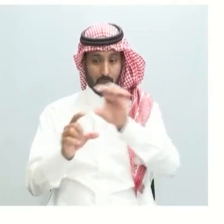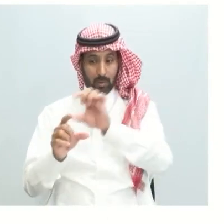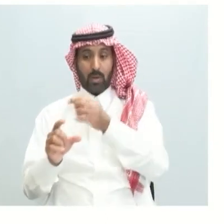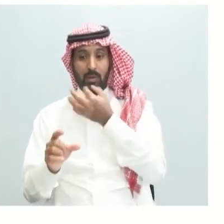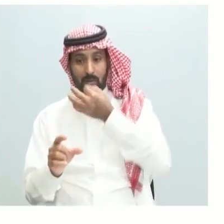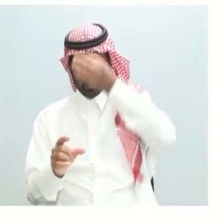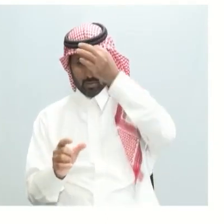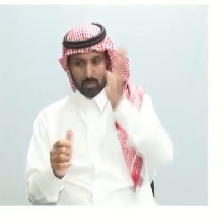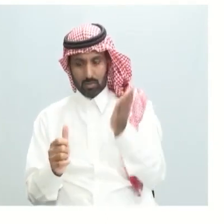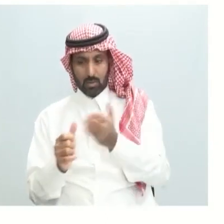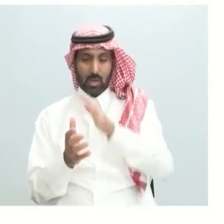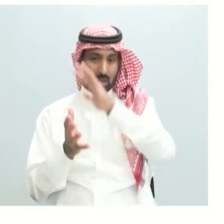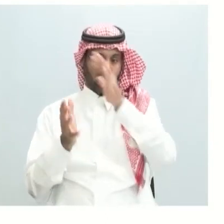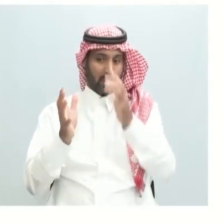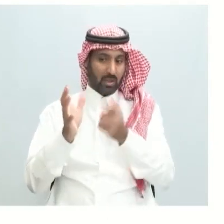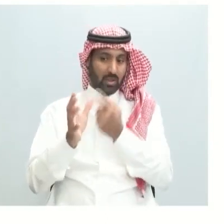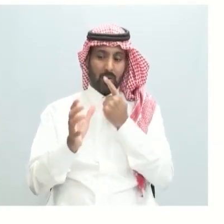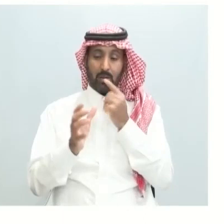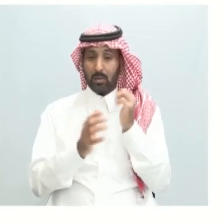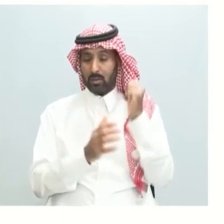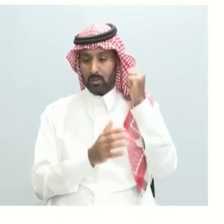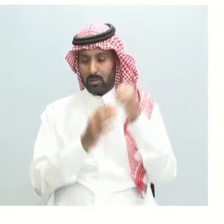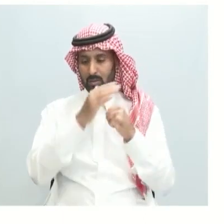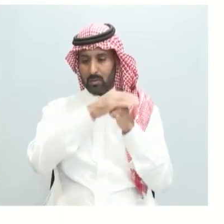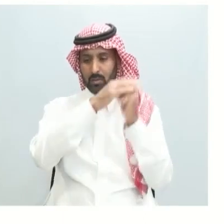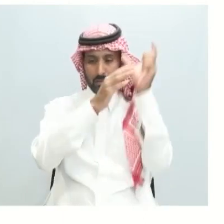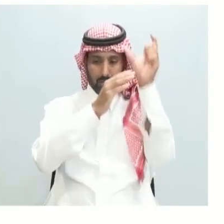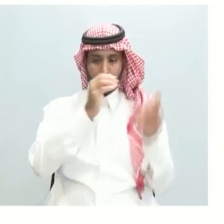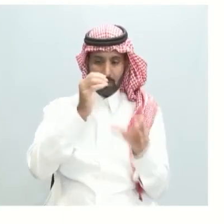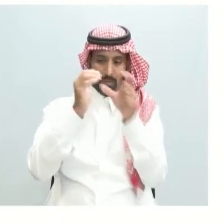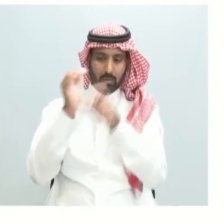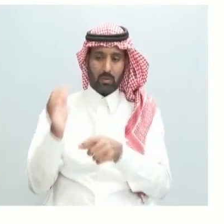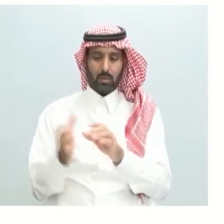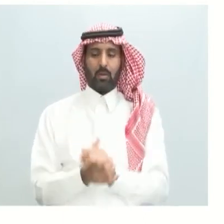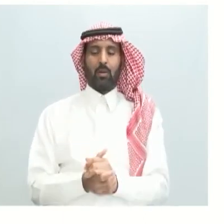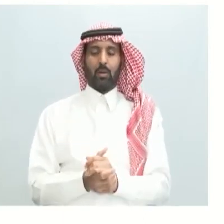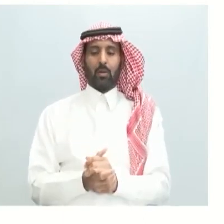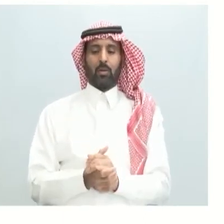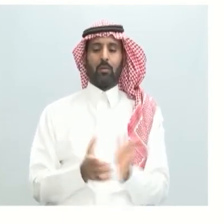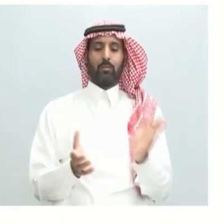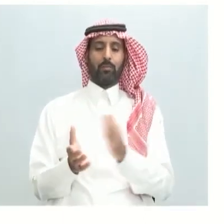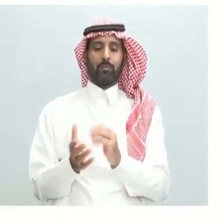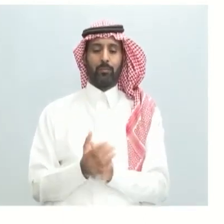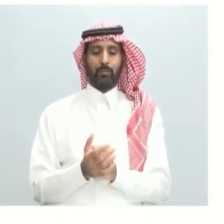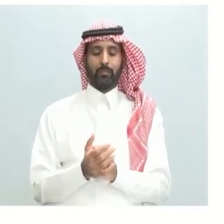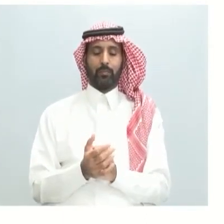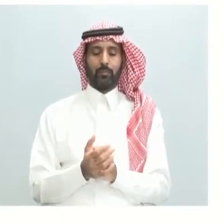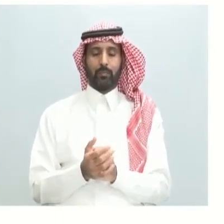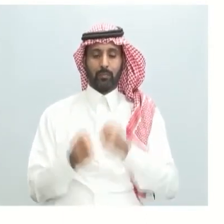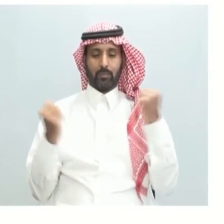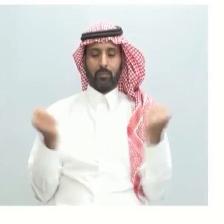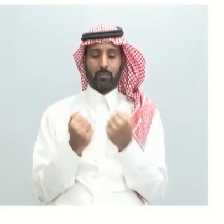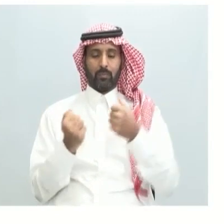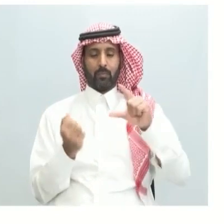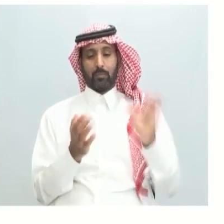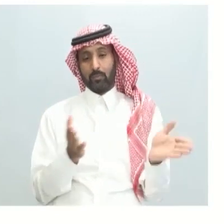of the adjectives. Columns hold a series of arches along the facade. So this is exercise